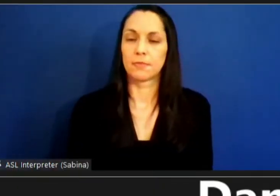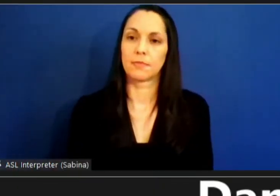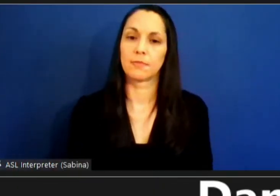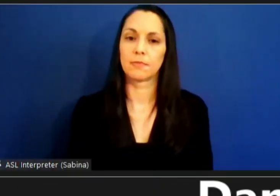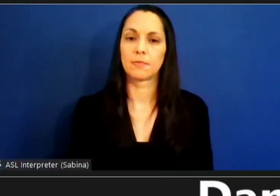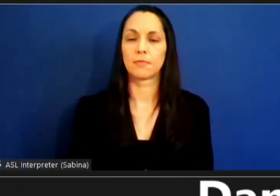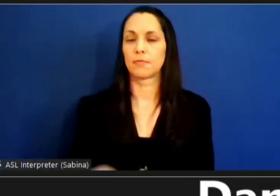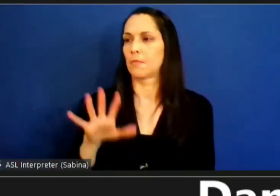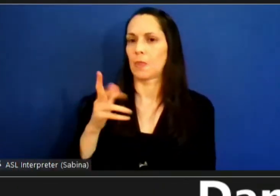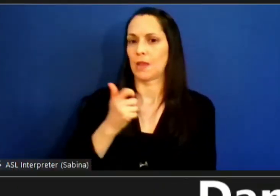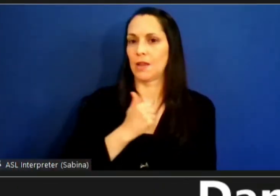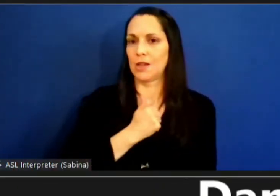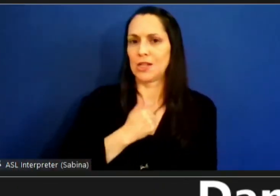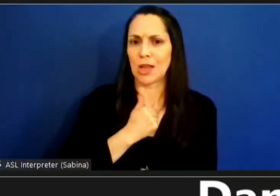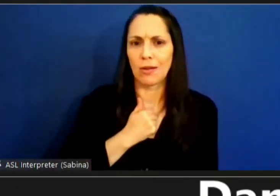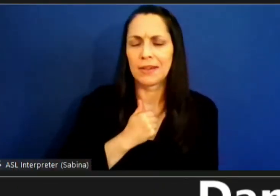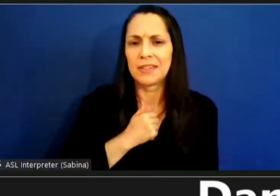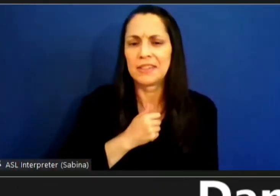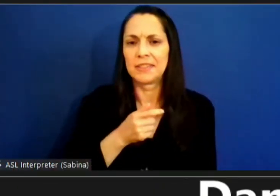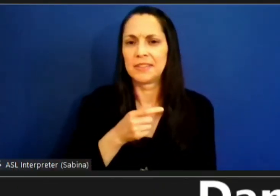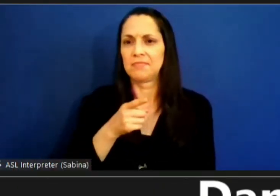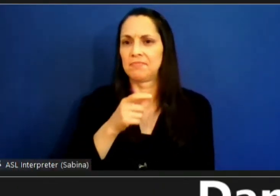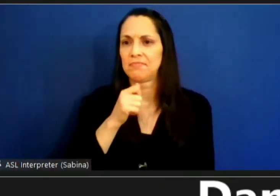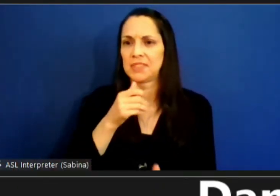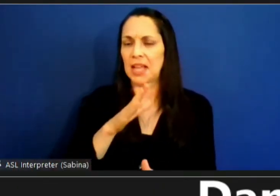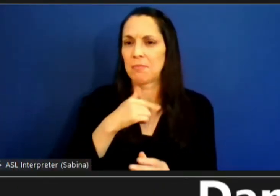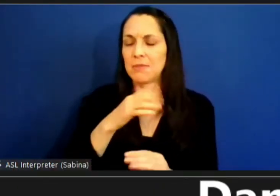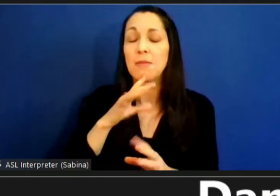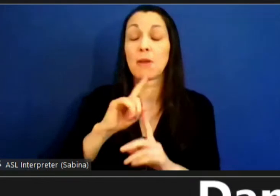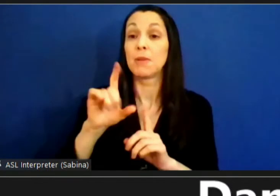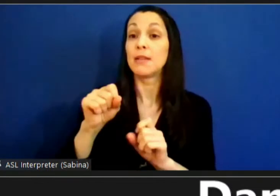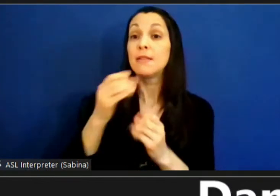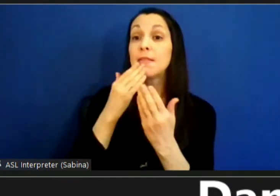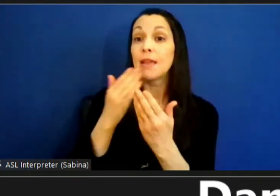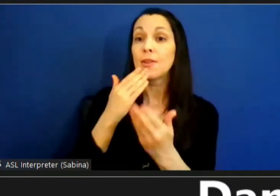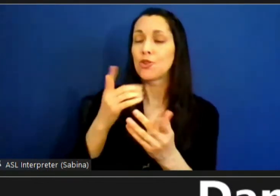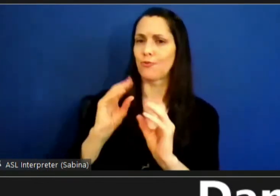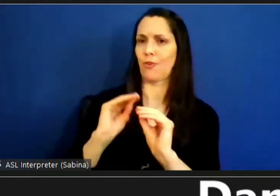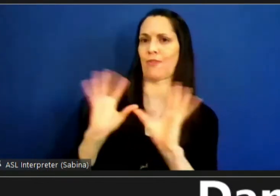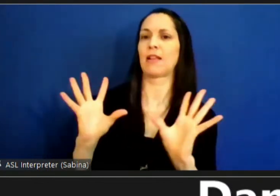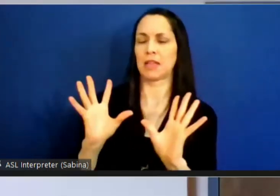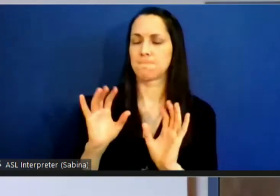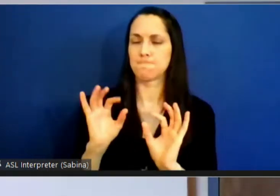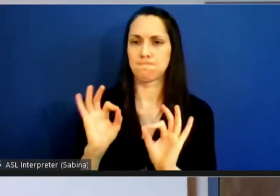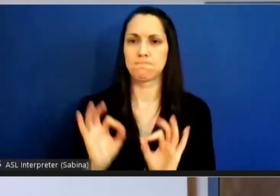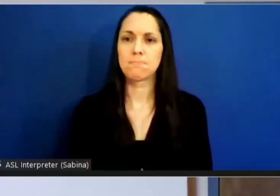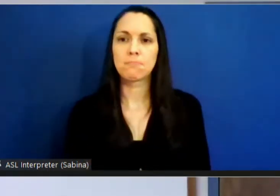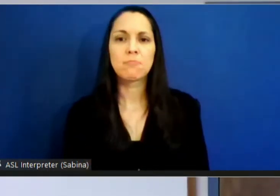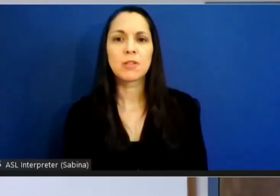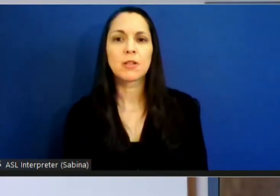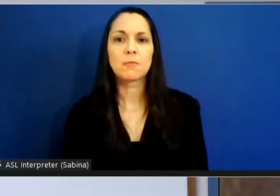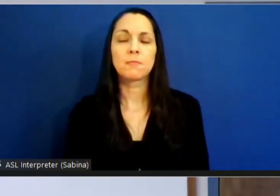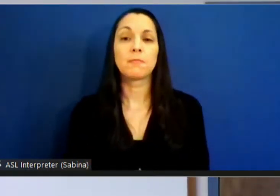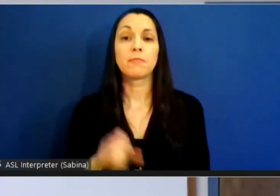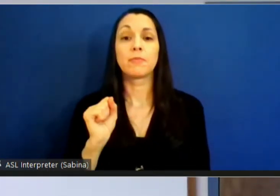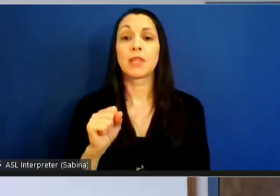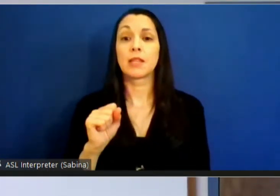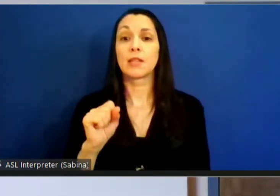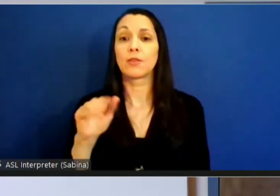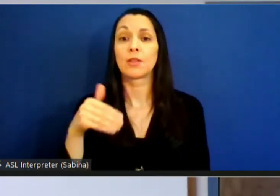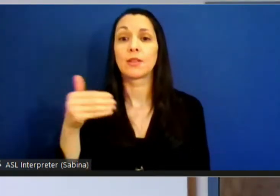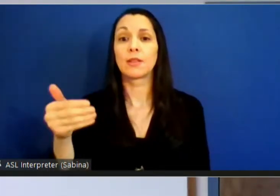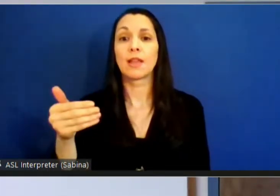Sorry, there wasn't allowing me there. Yeah, thank you very much. That was very clear. Okay, good. Thank you. All right, next is going to be